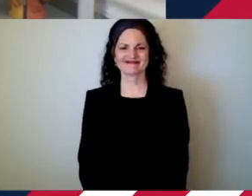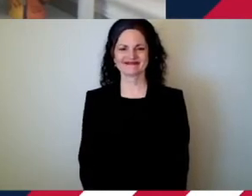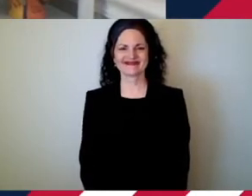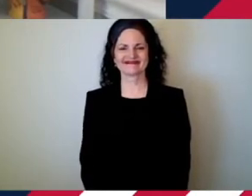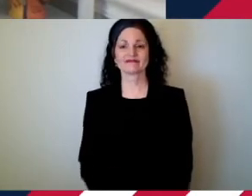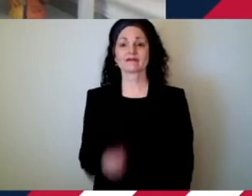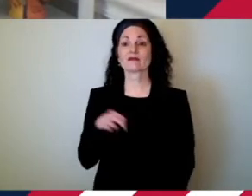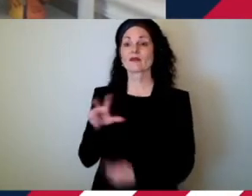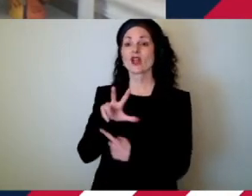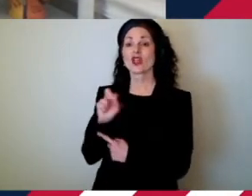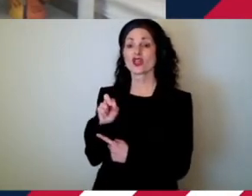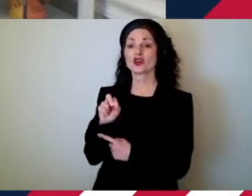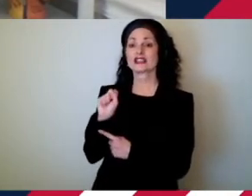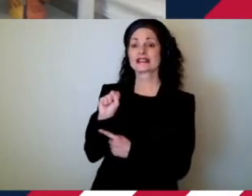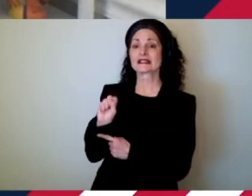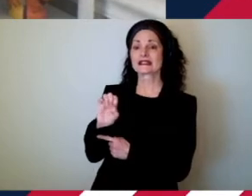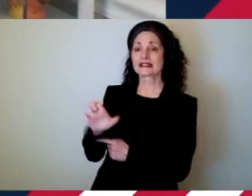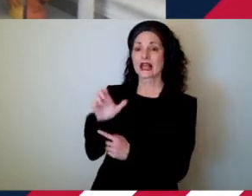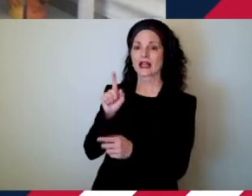Thirty-second warning.